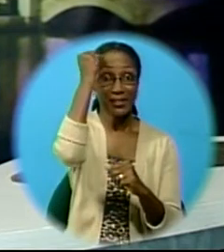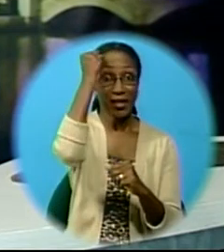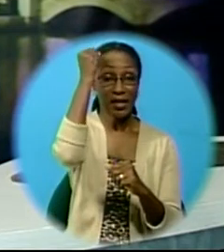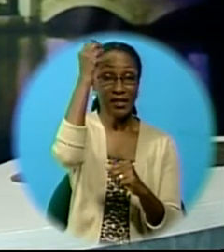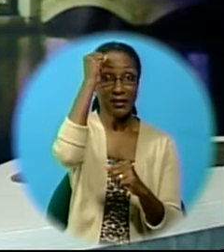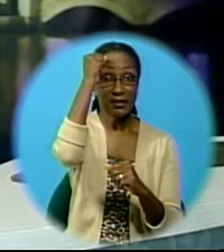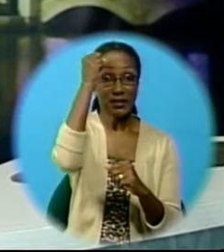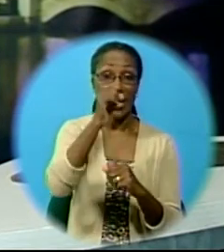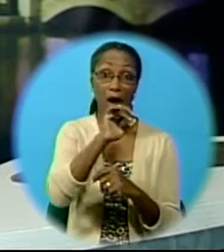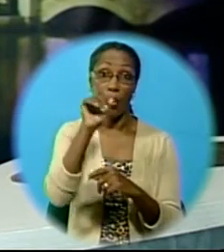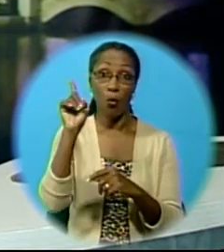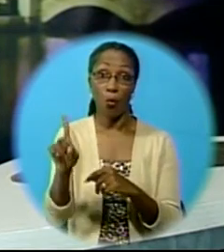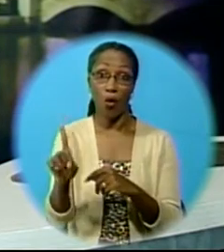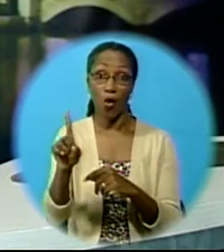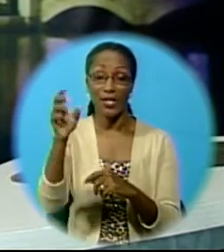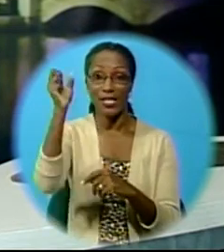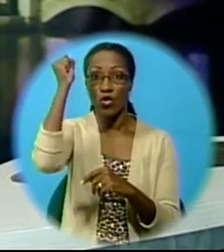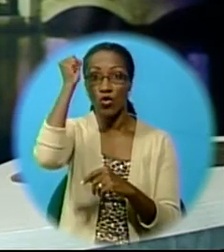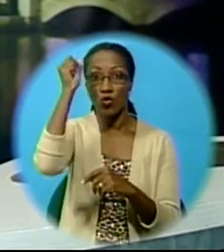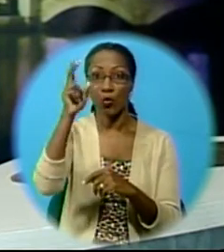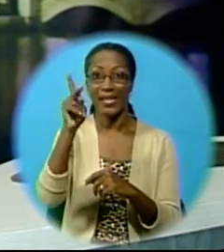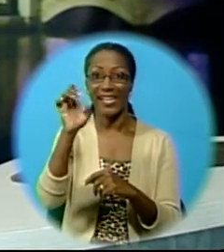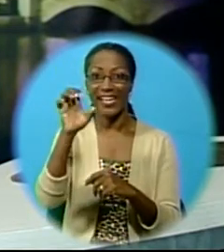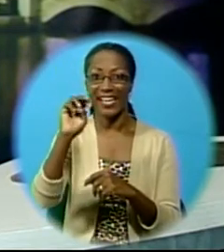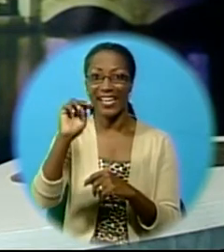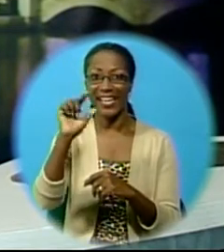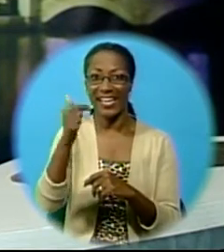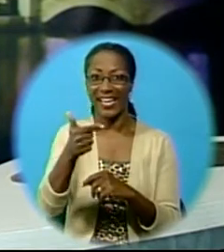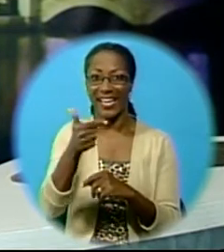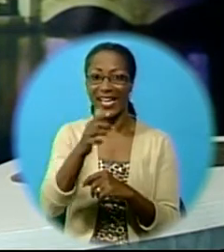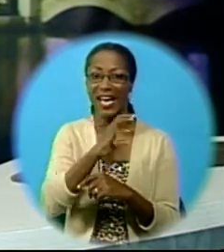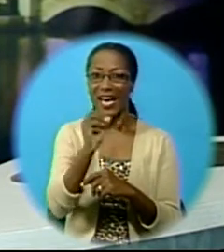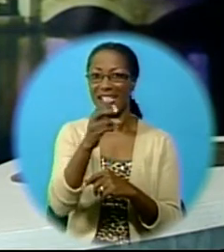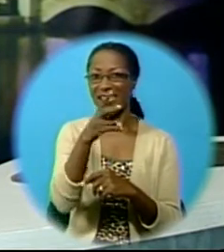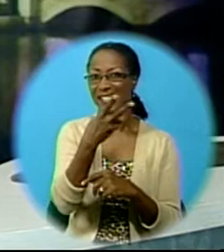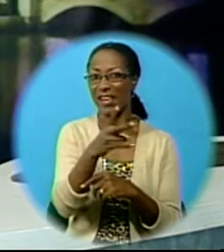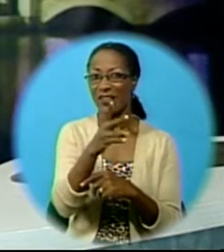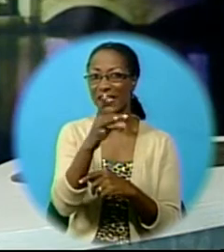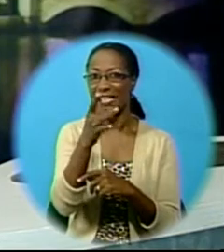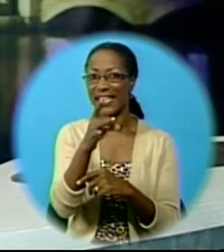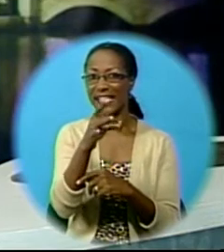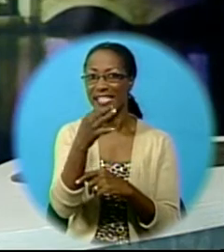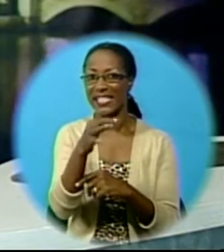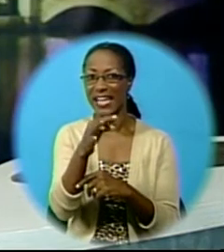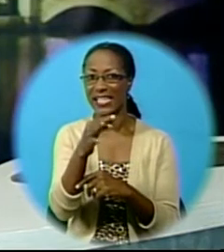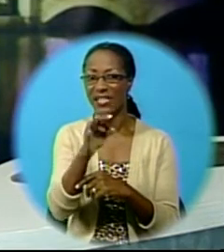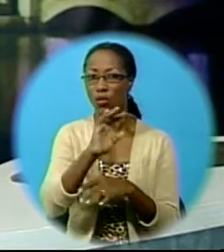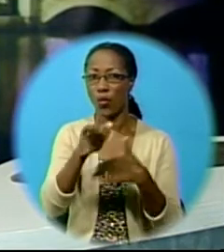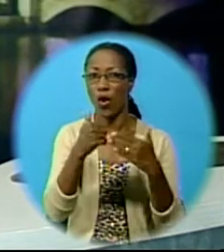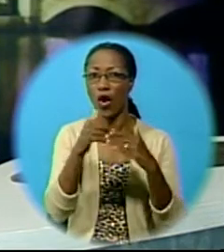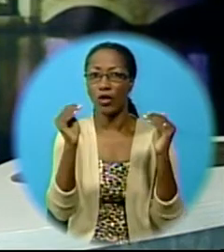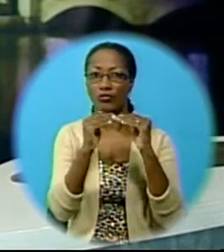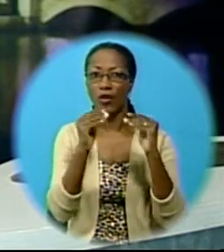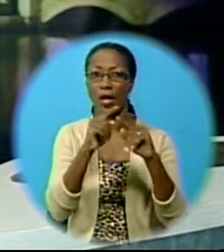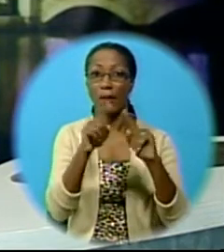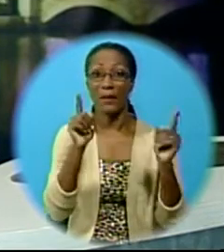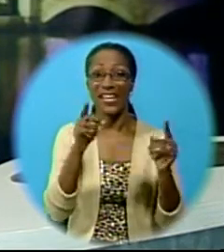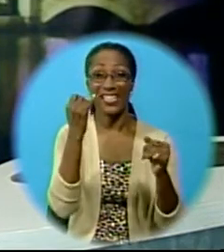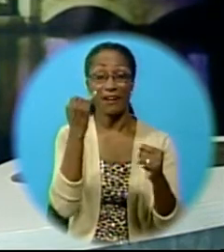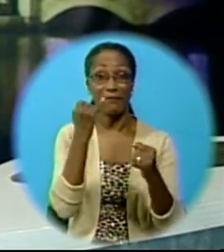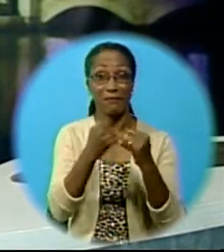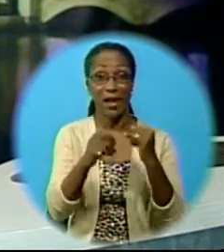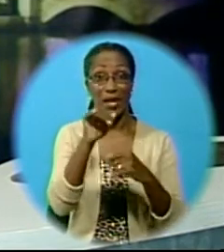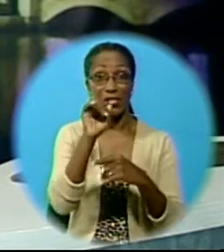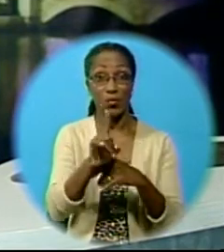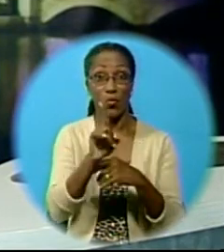Scarpetta. Starting the day tied 1-1, games 17, 18 and 19 were all drawn, but in the final one of the